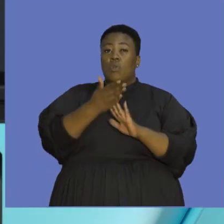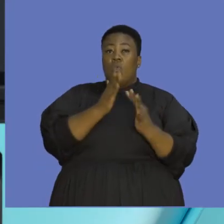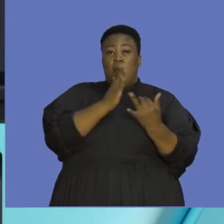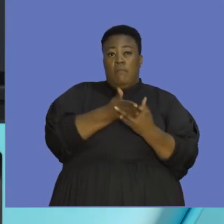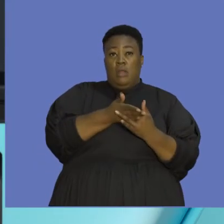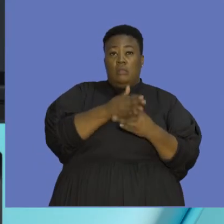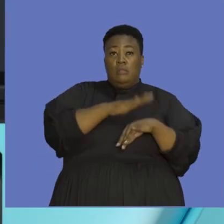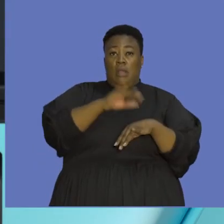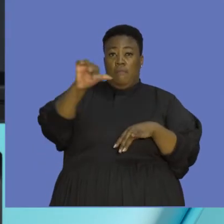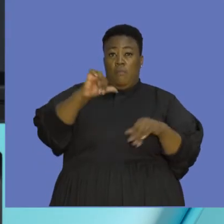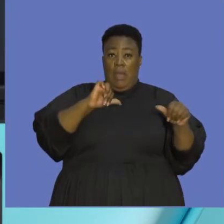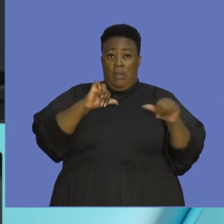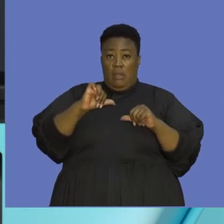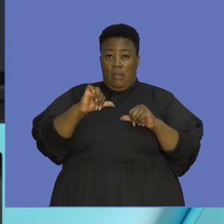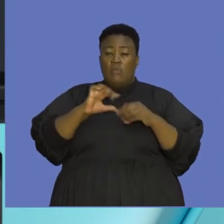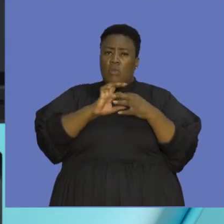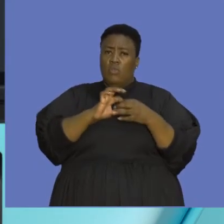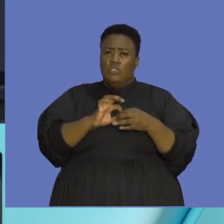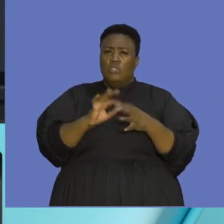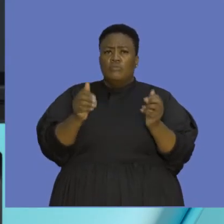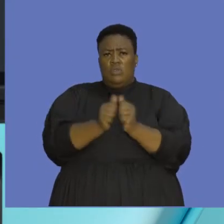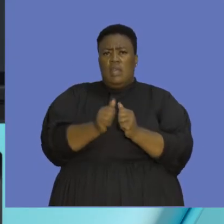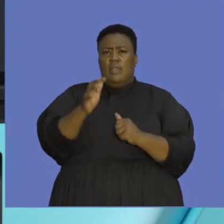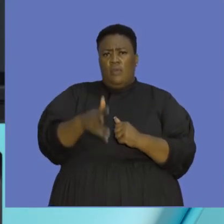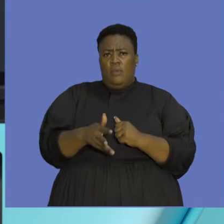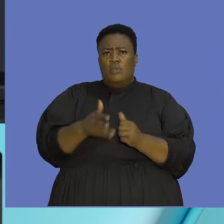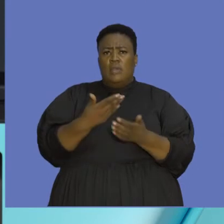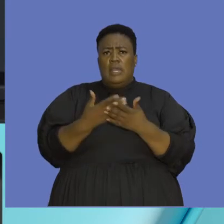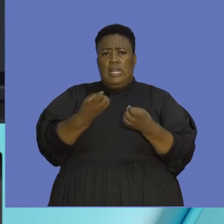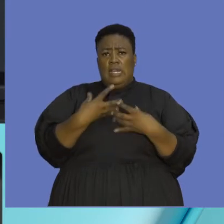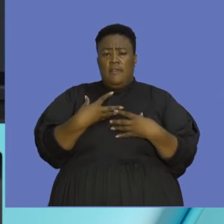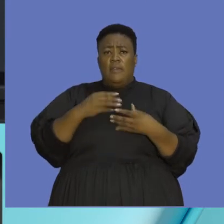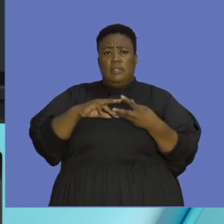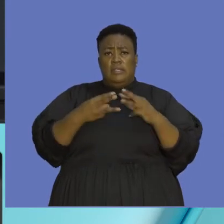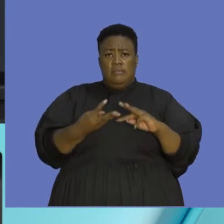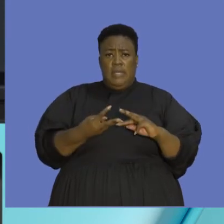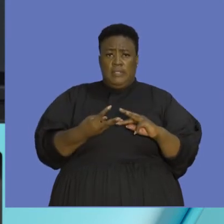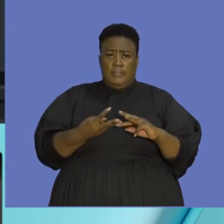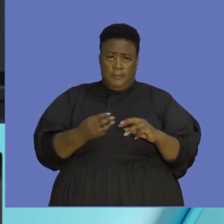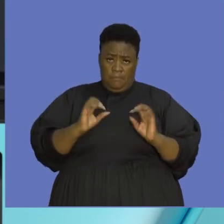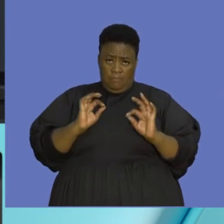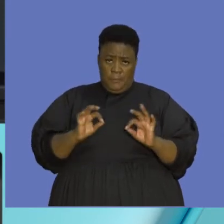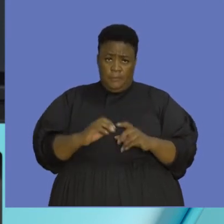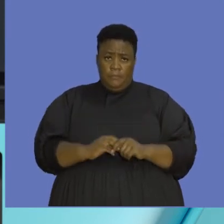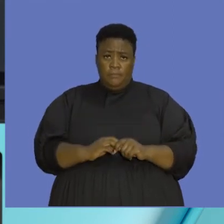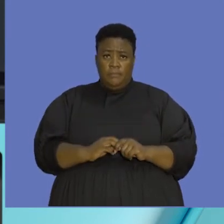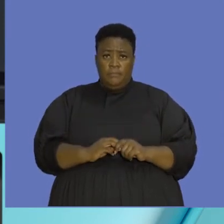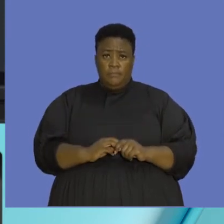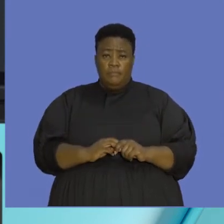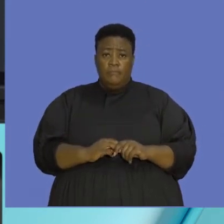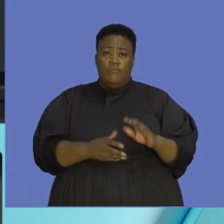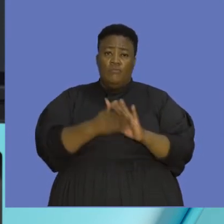we're going to take a short break. When we get back, we're going to put these two relationships together to give us a mathematical